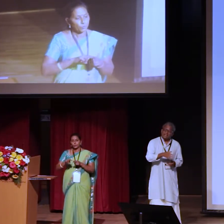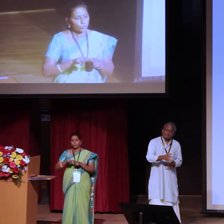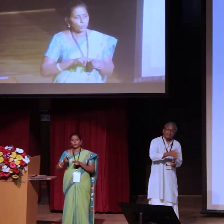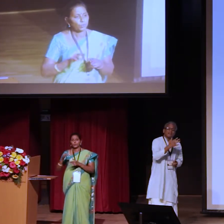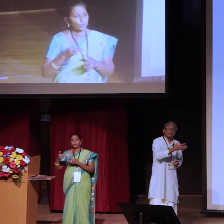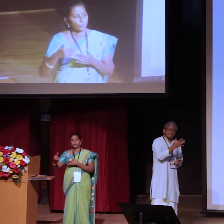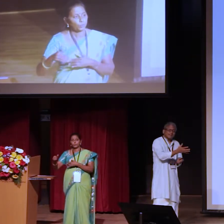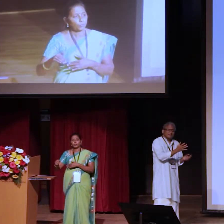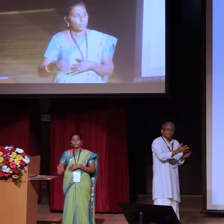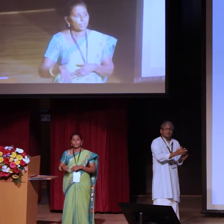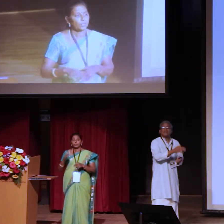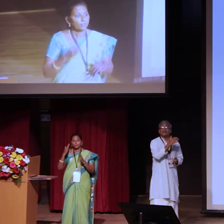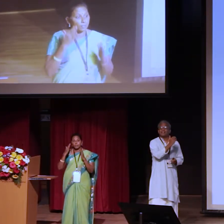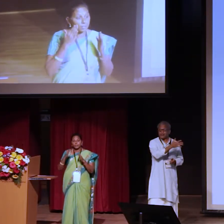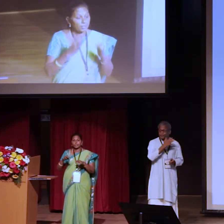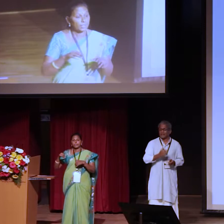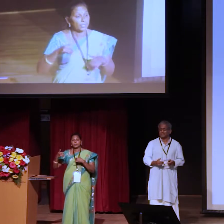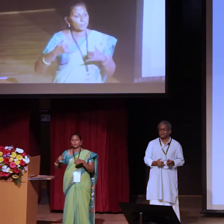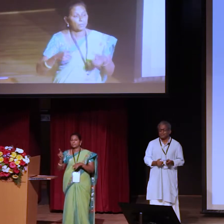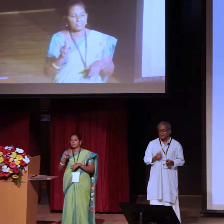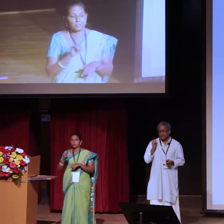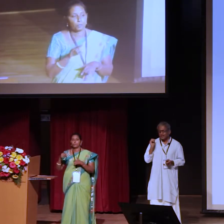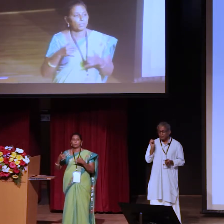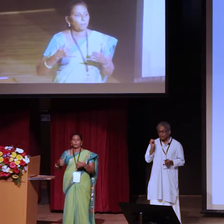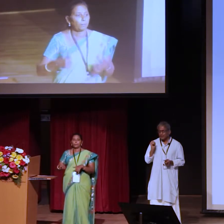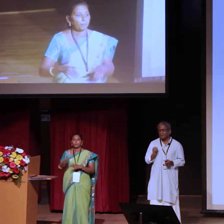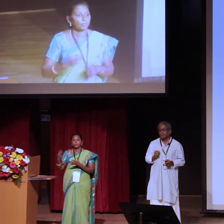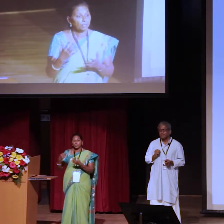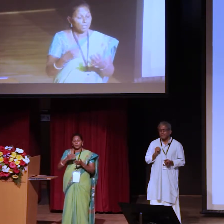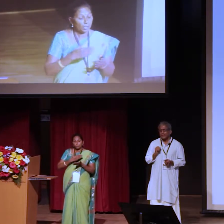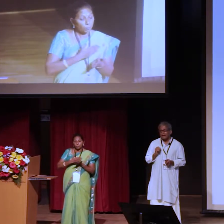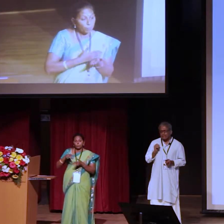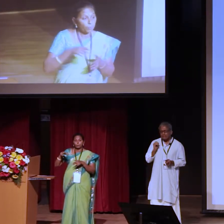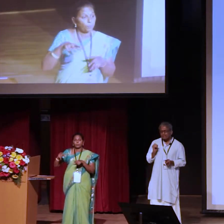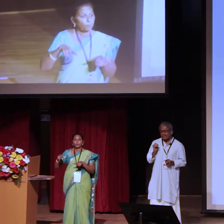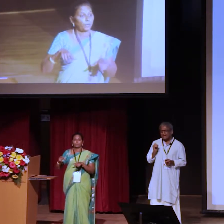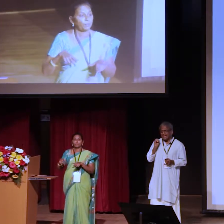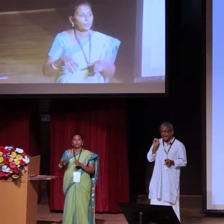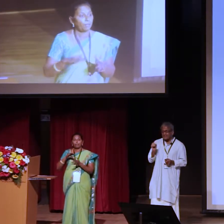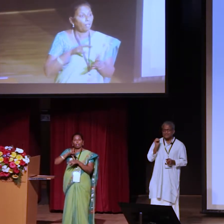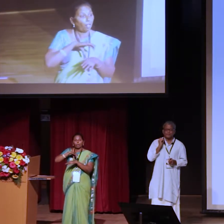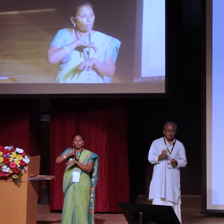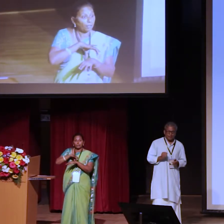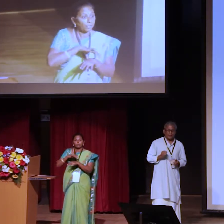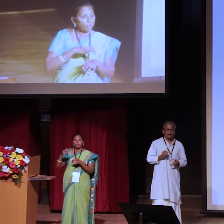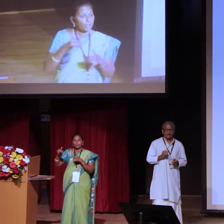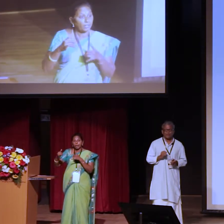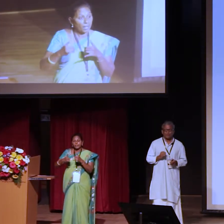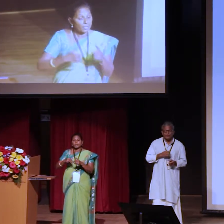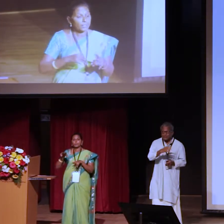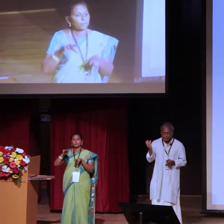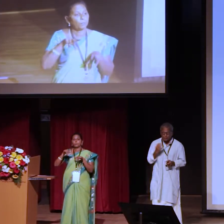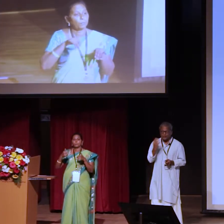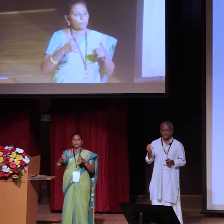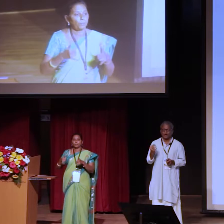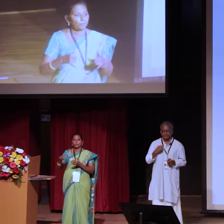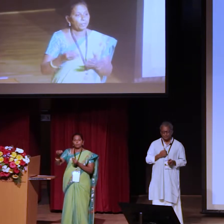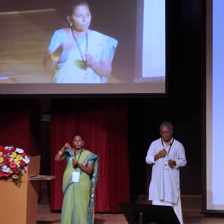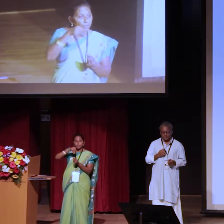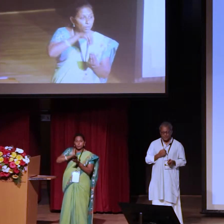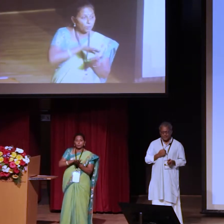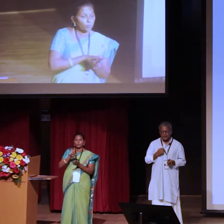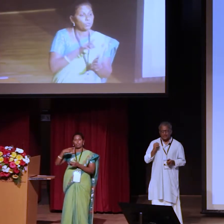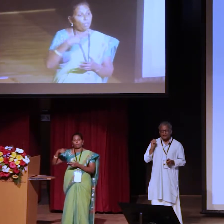it. Even if it is considered play, it's not play. Take pure play, design an accessible play, which includes